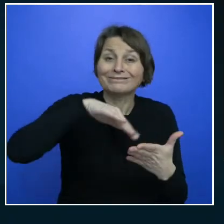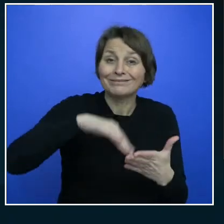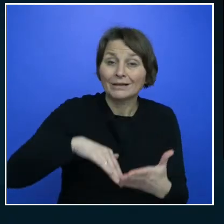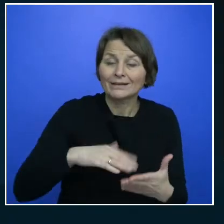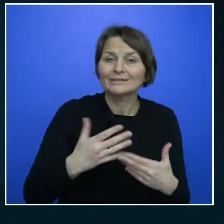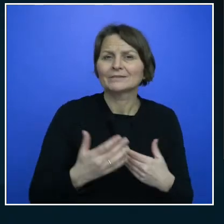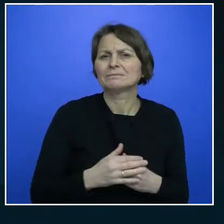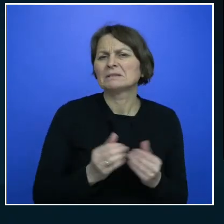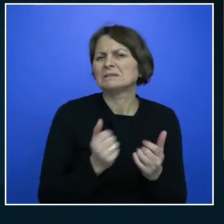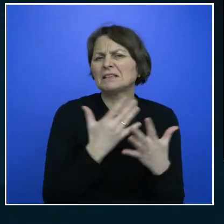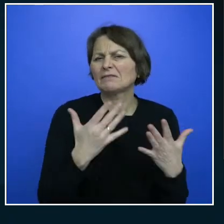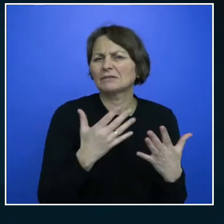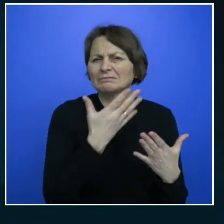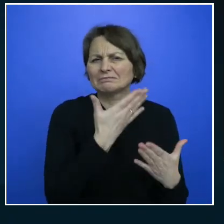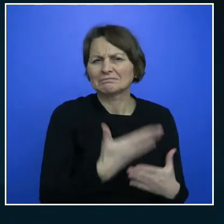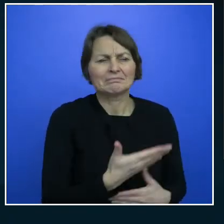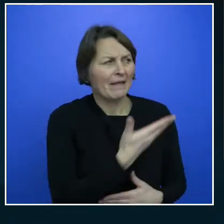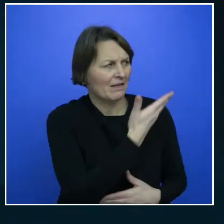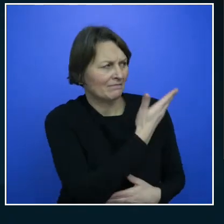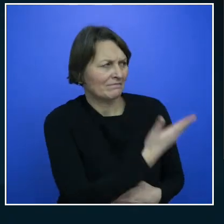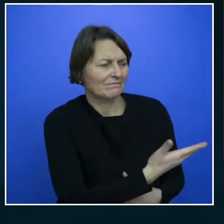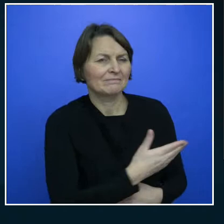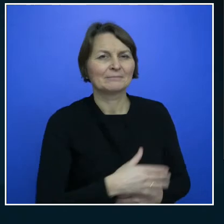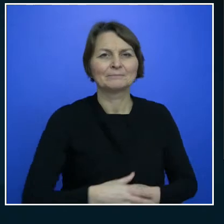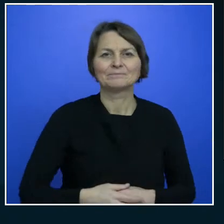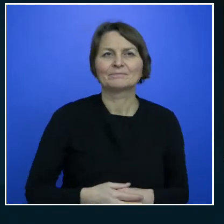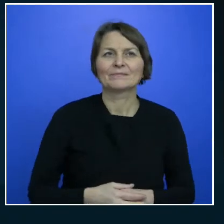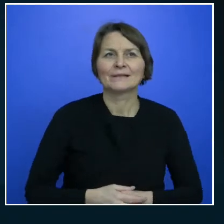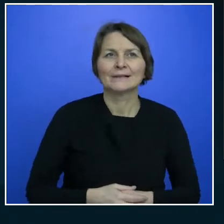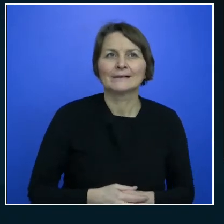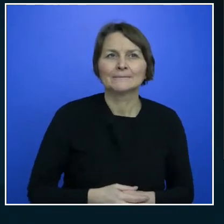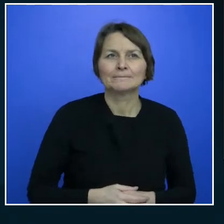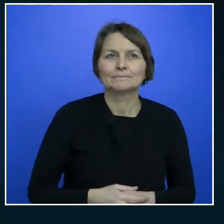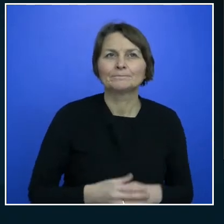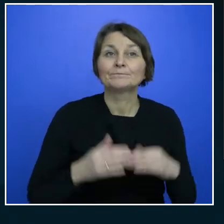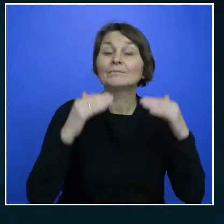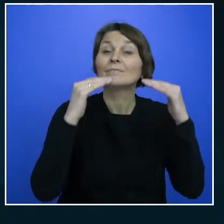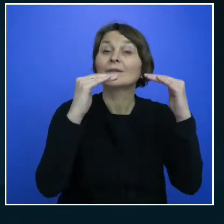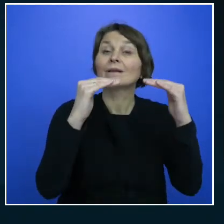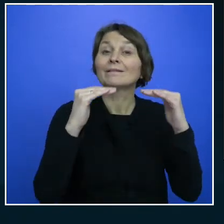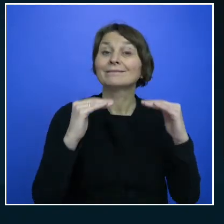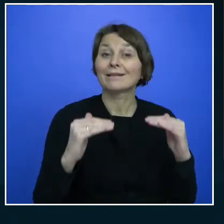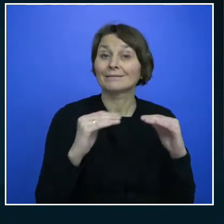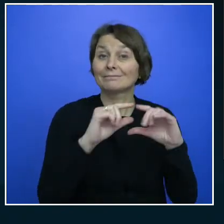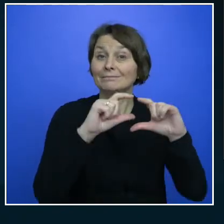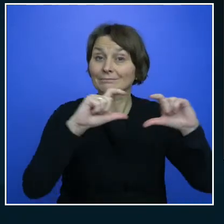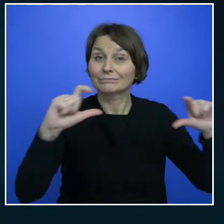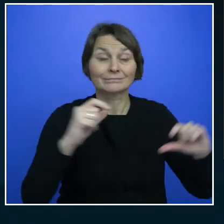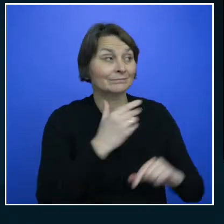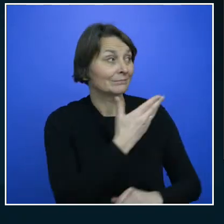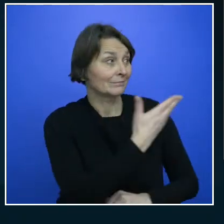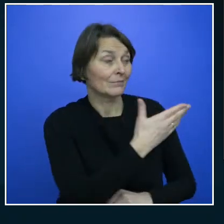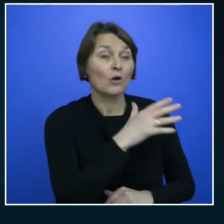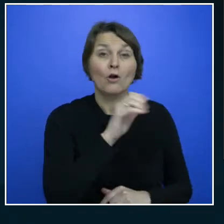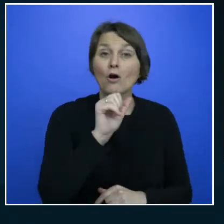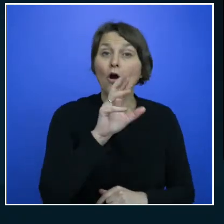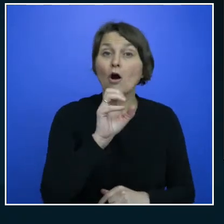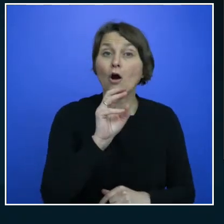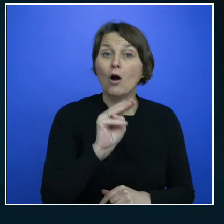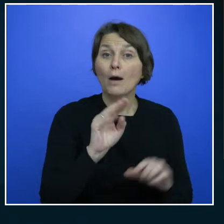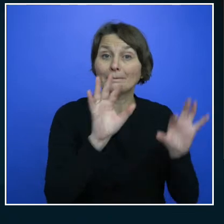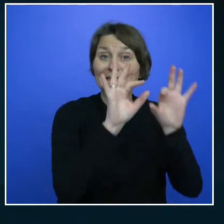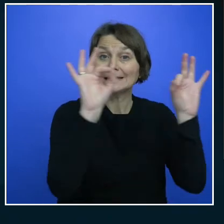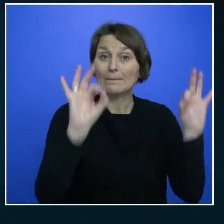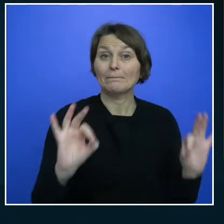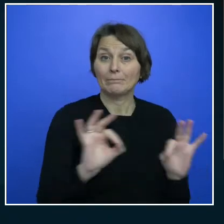GitHub, etc. On top of that blue bar, we still have our ARM templates. So we are still feeding those ARM templates towards the Azure